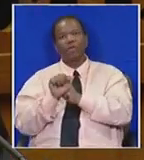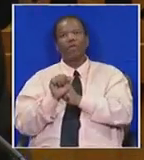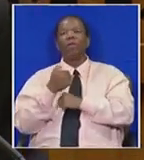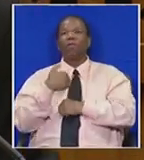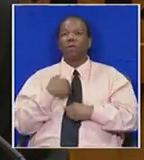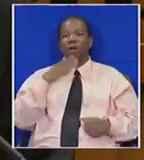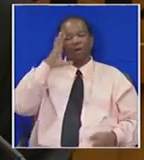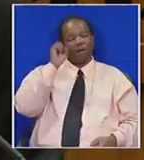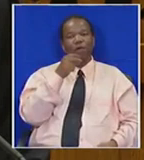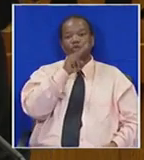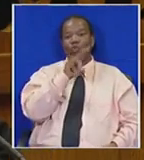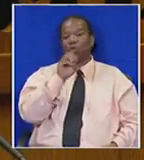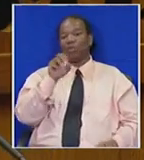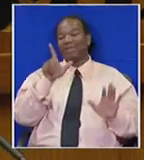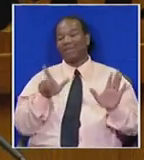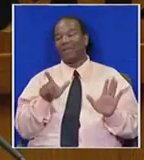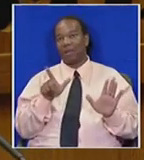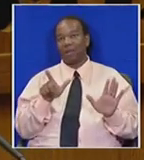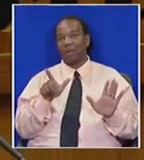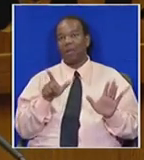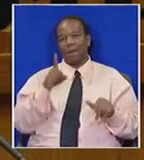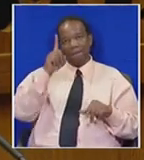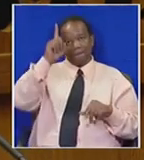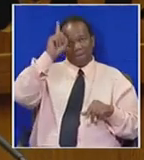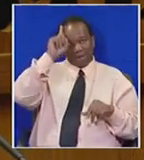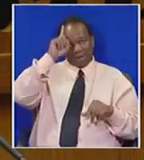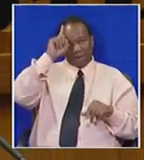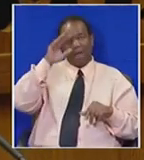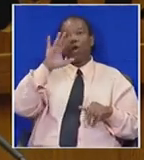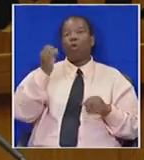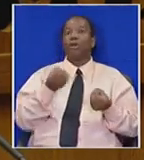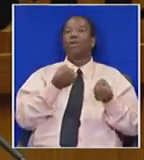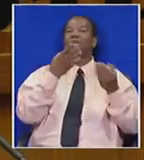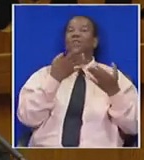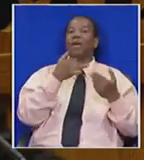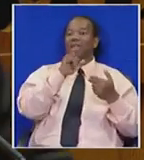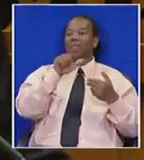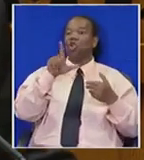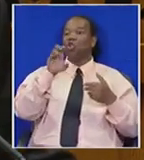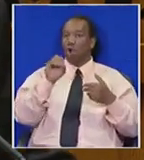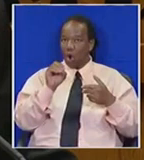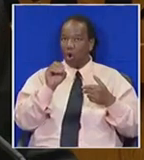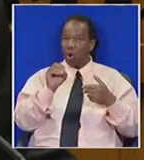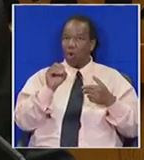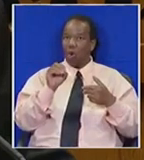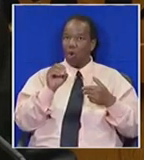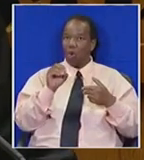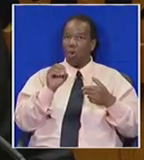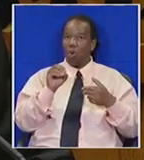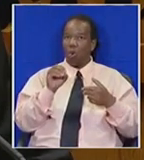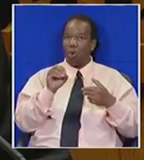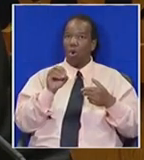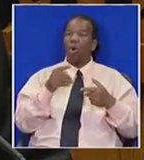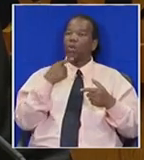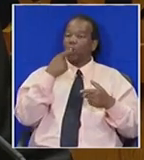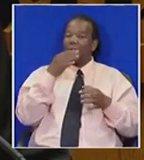that in 2007, Madiba was given the International Labour Organization's inaugural Decent